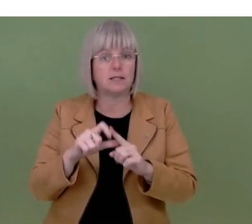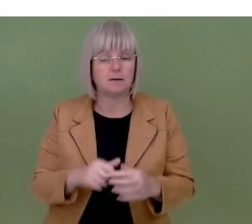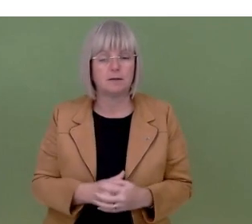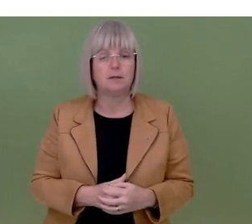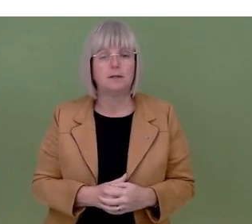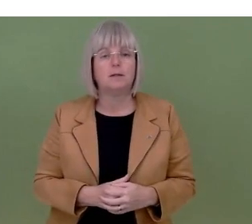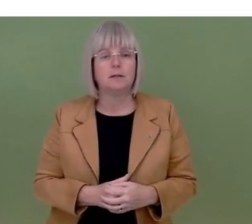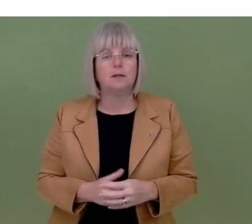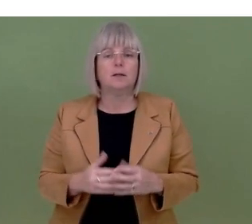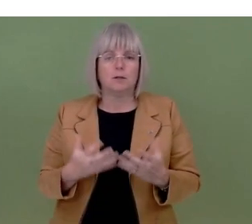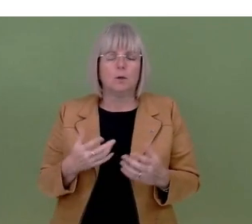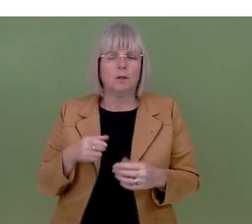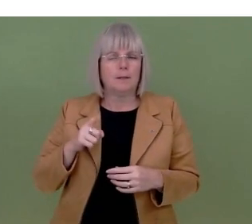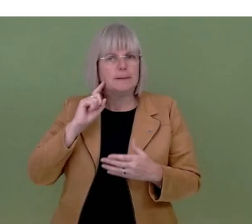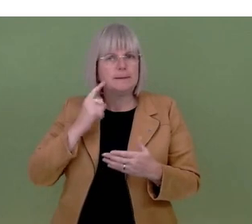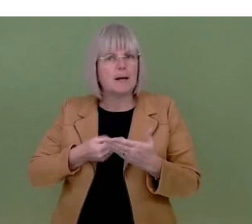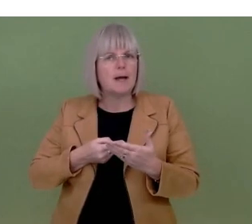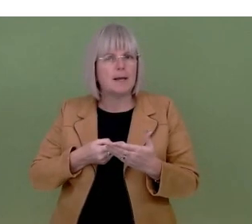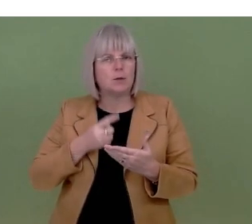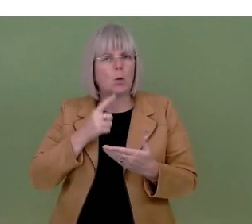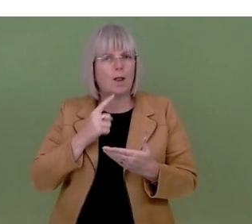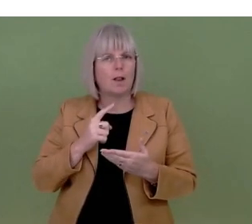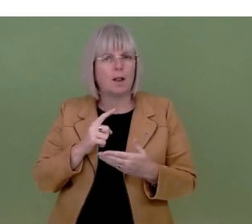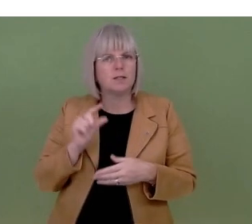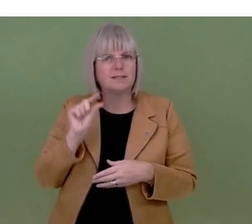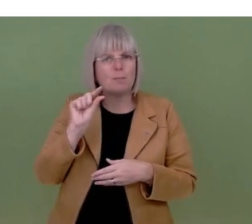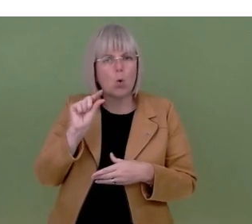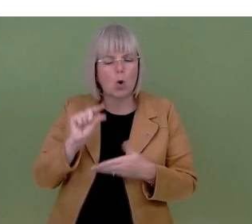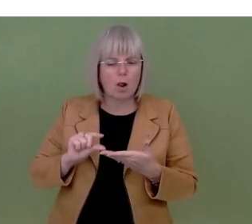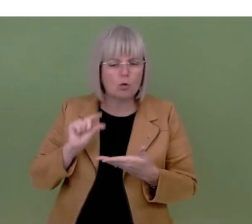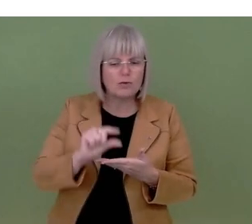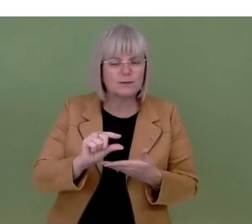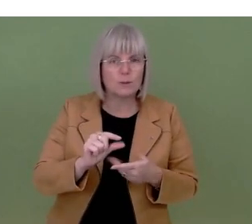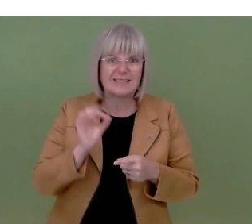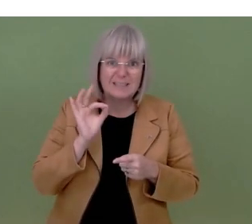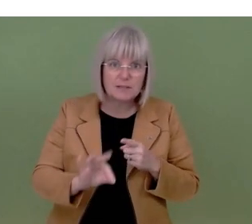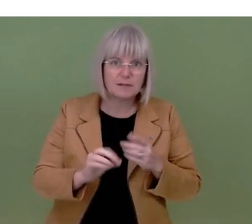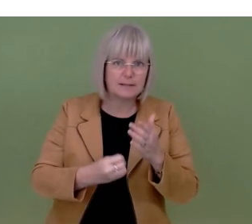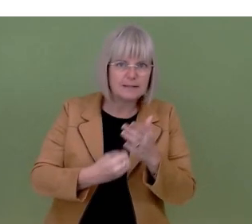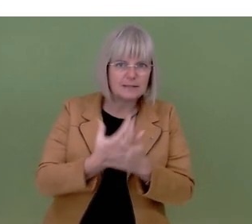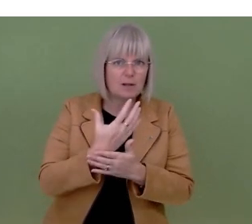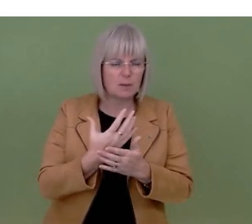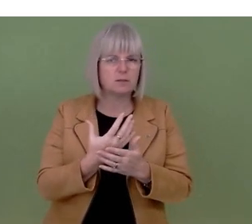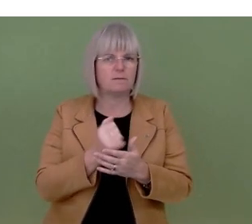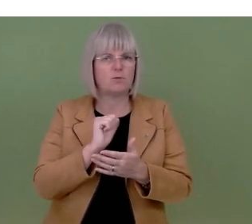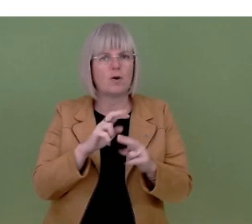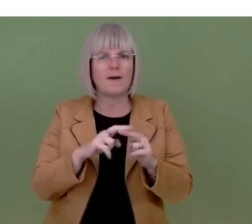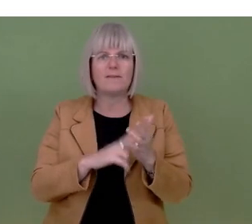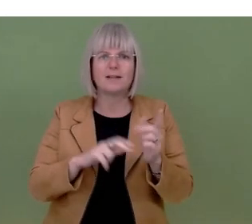a small resource from within that service specifically for developing expertise around FND and to